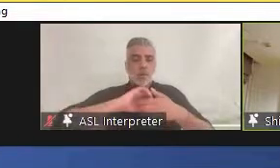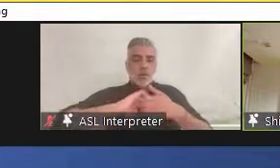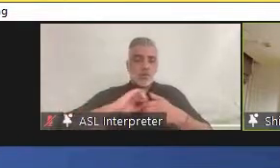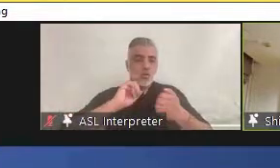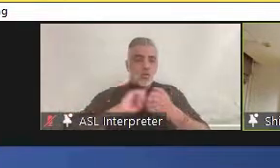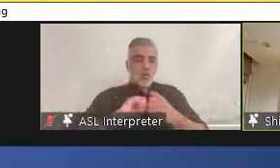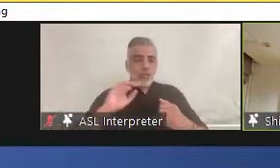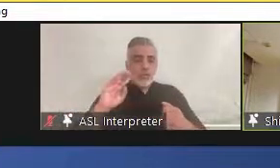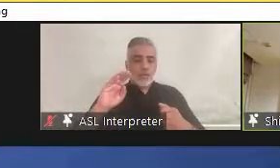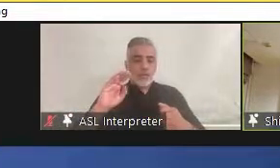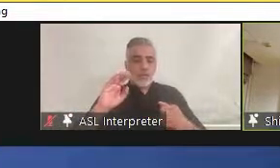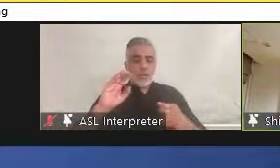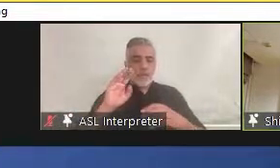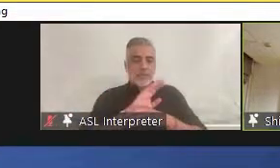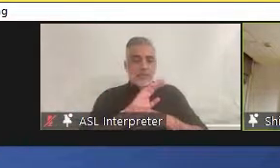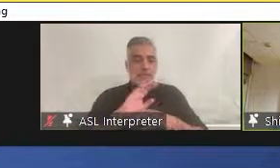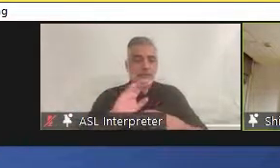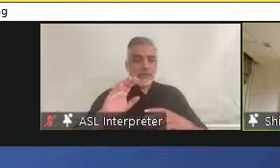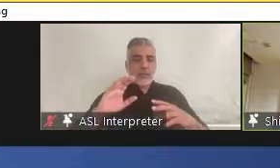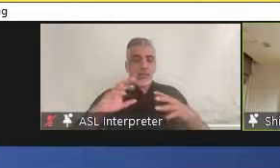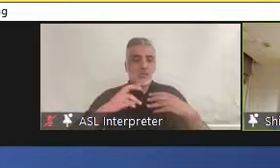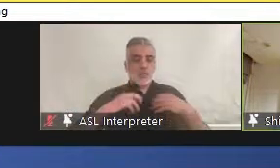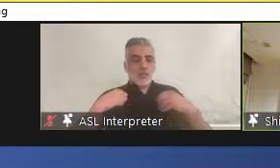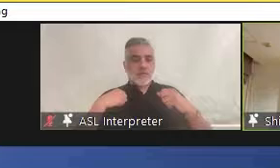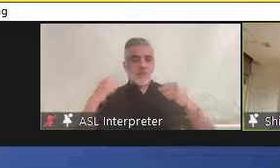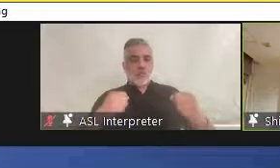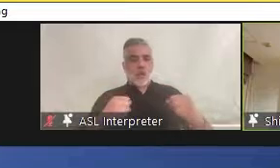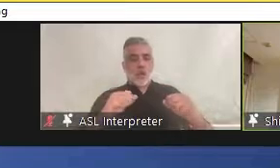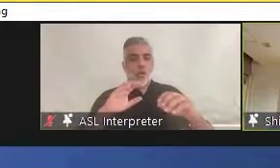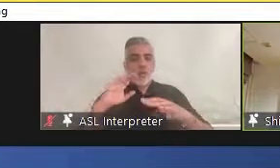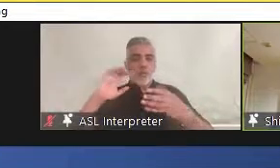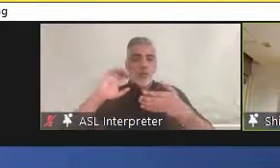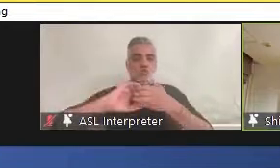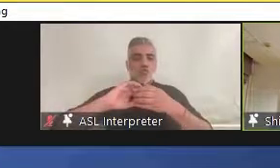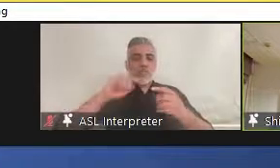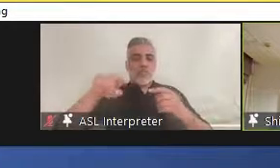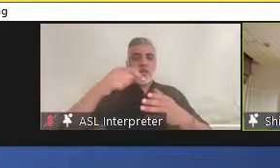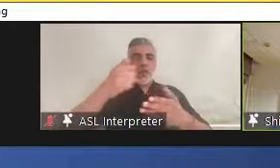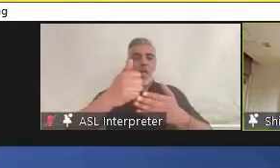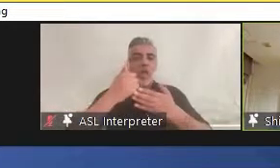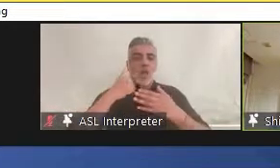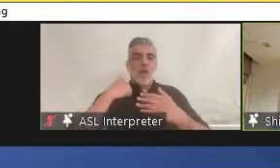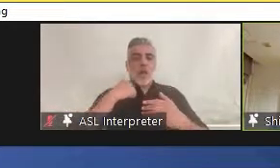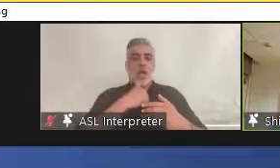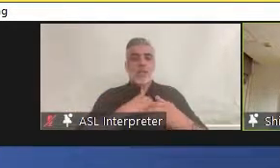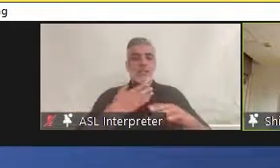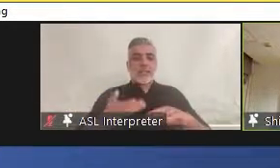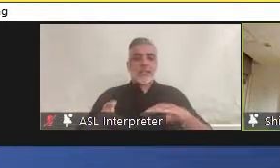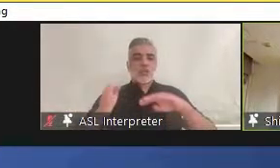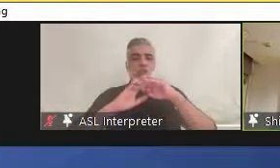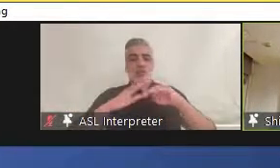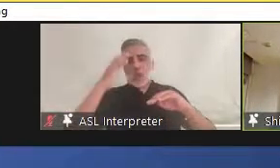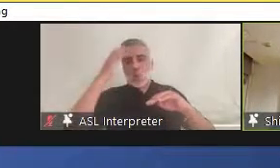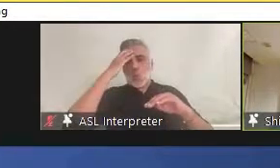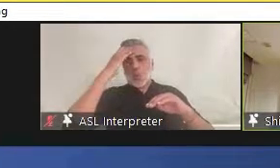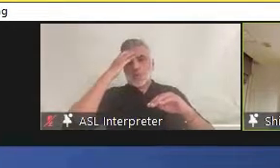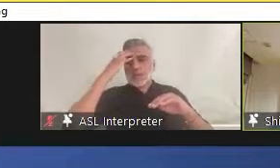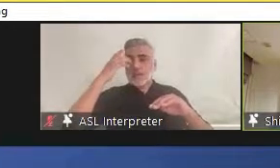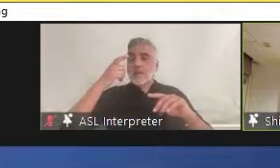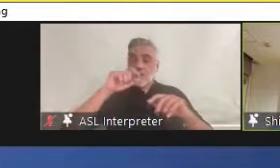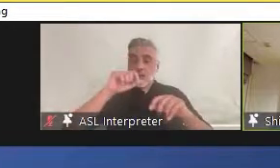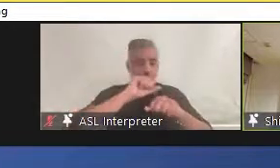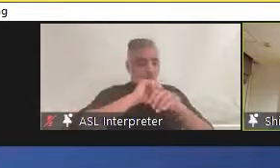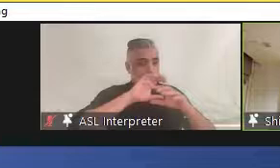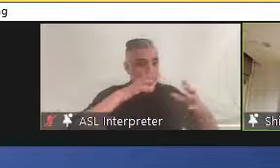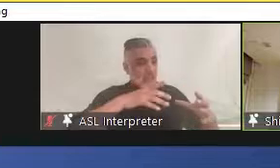very powerful. So we have a strong partnership with them, and they will help us to actually increase the awareness among the employers about the